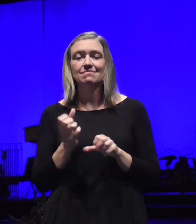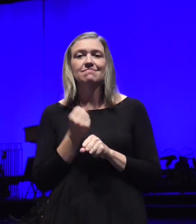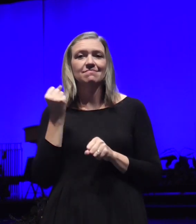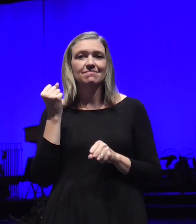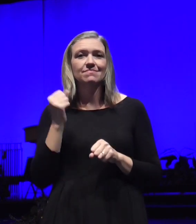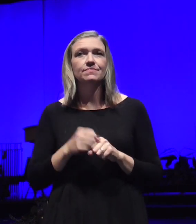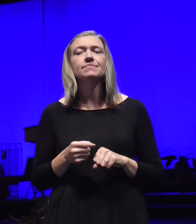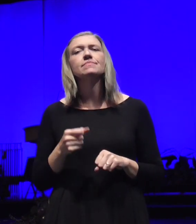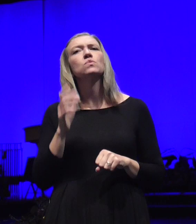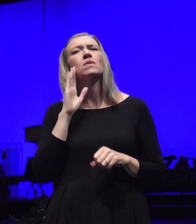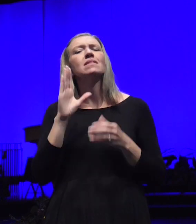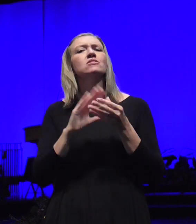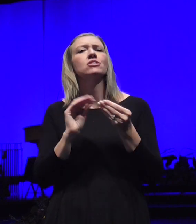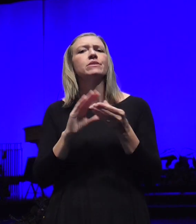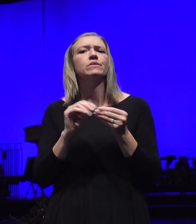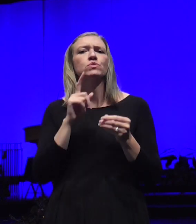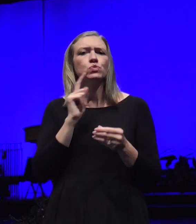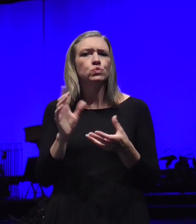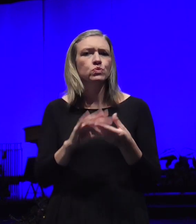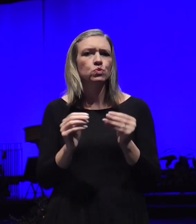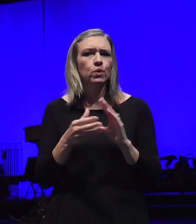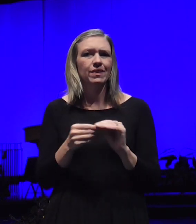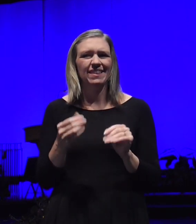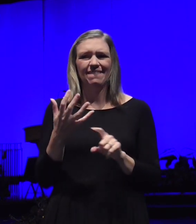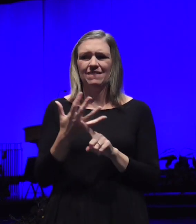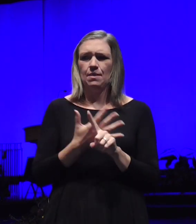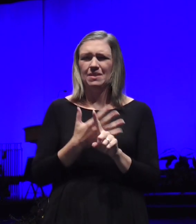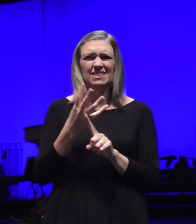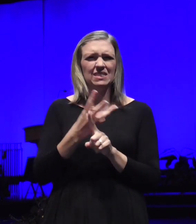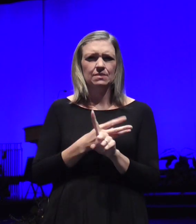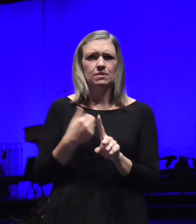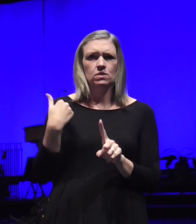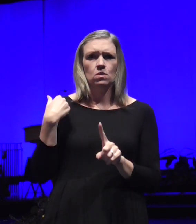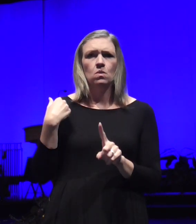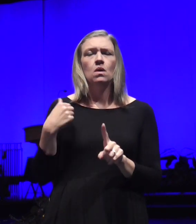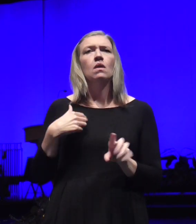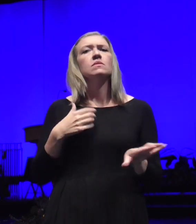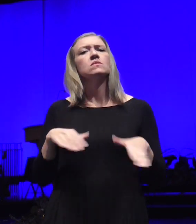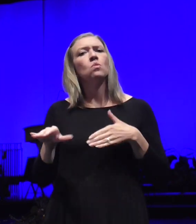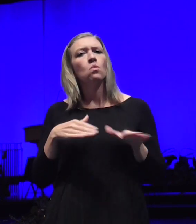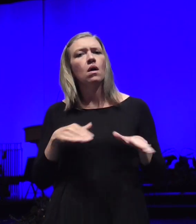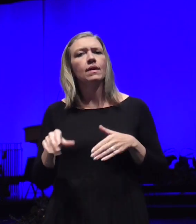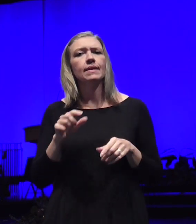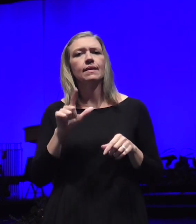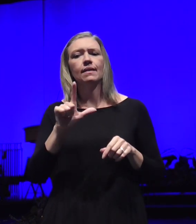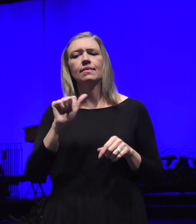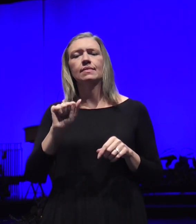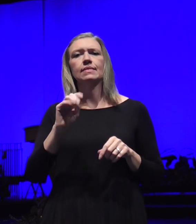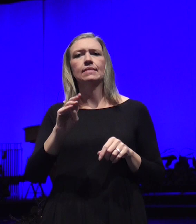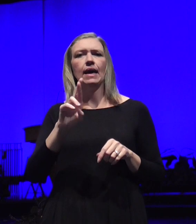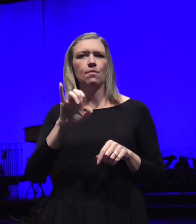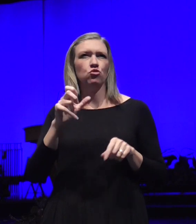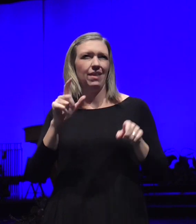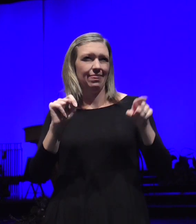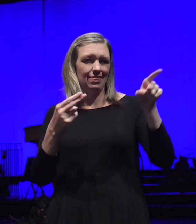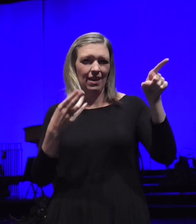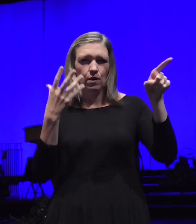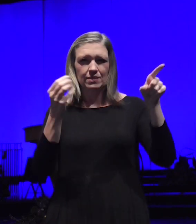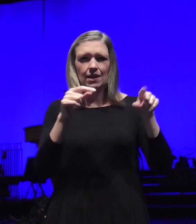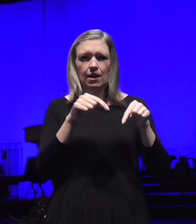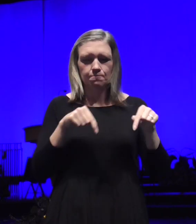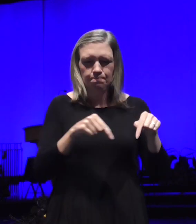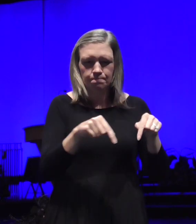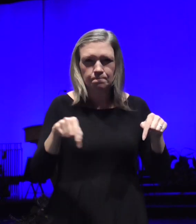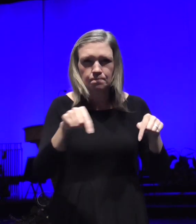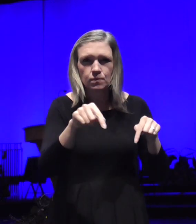about 5-6 months ago. I was walking a labyrinth with my practical mysticism class,